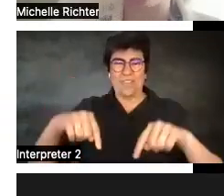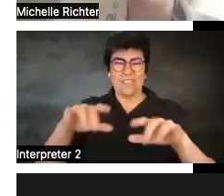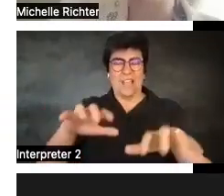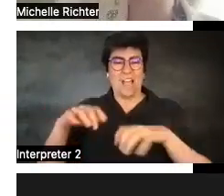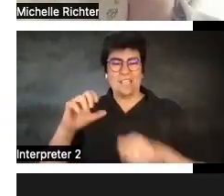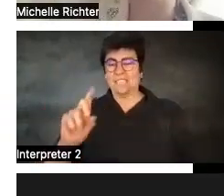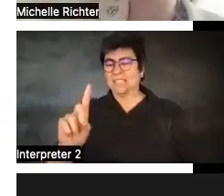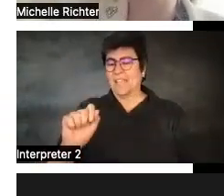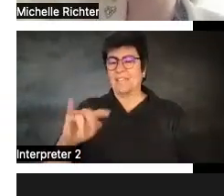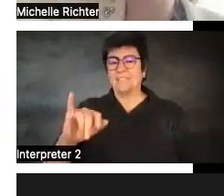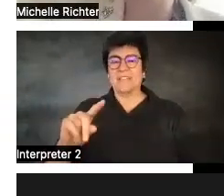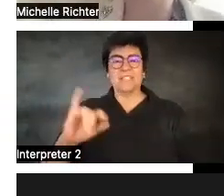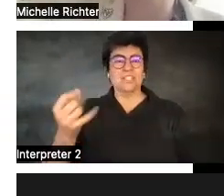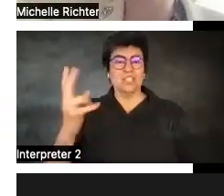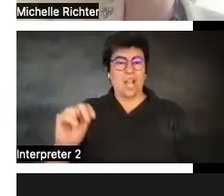John.